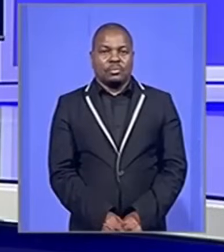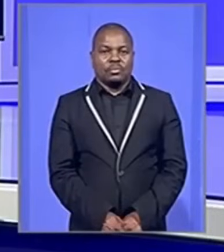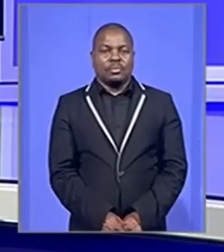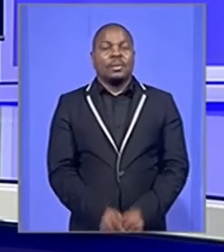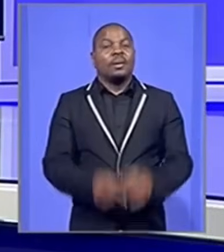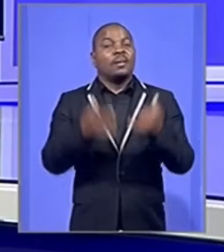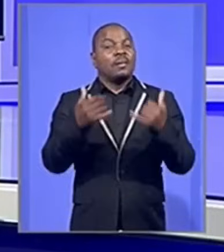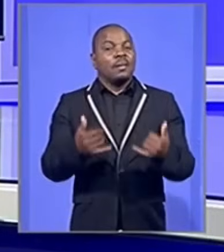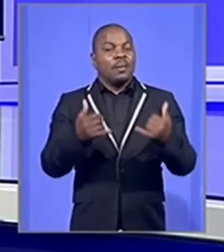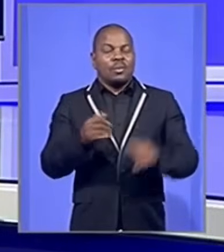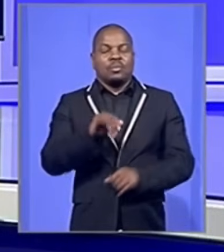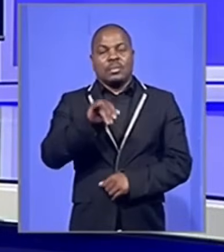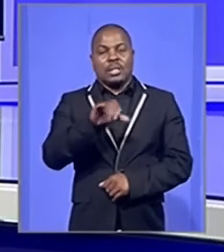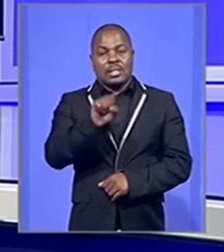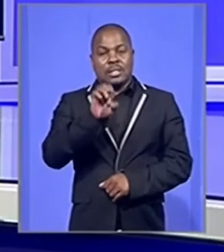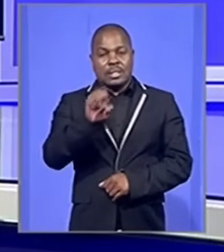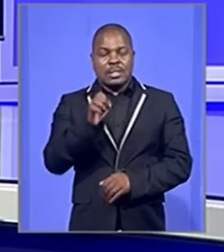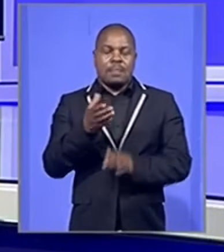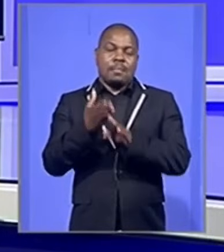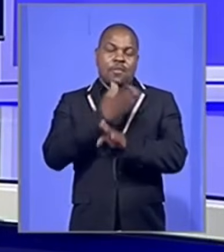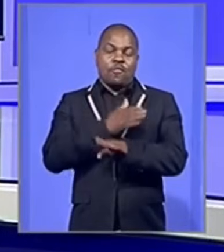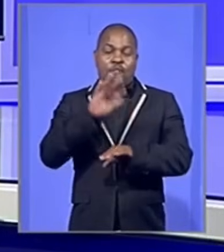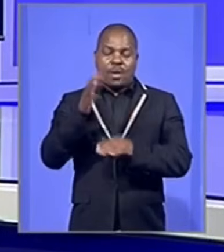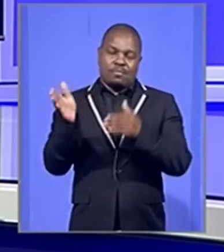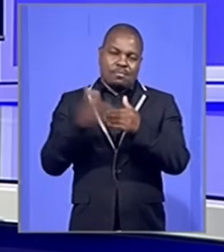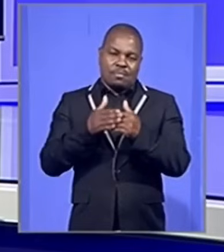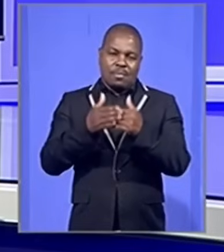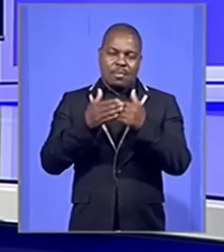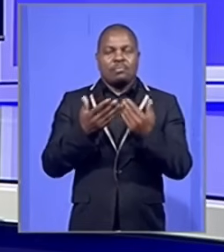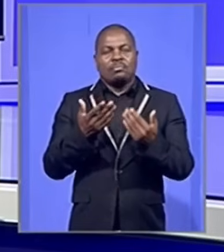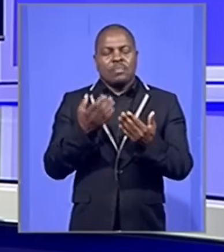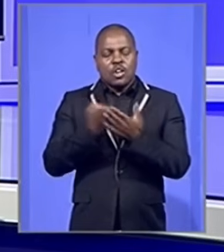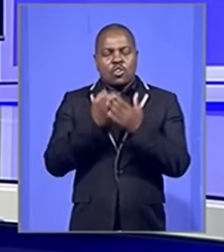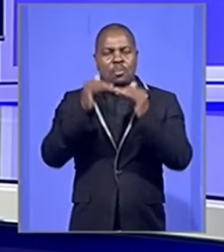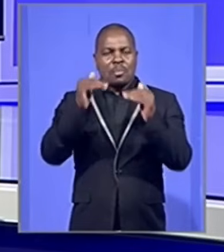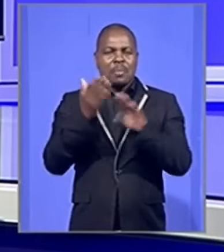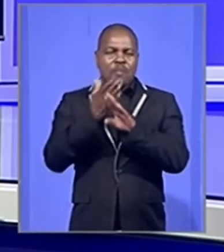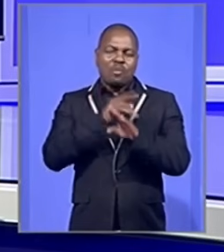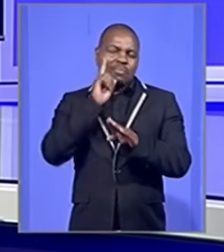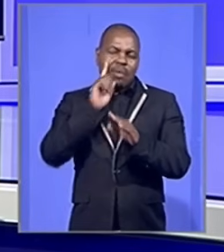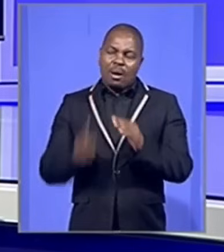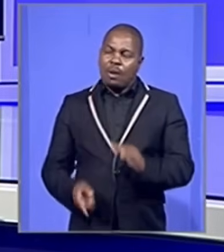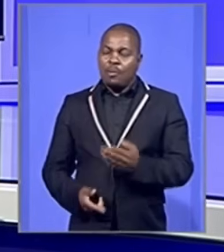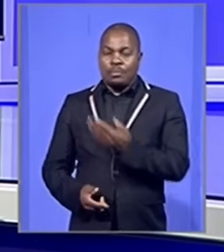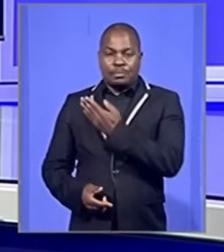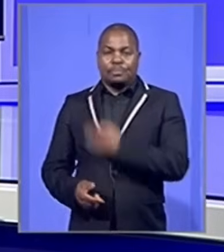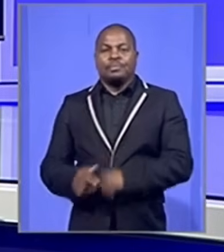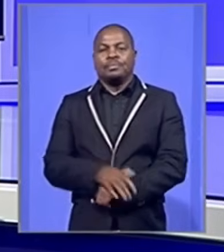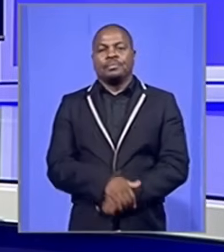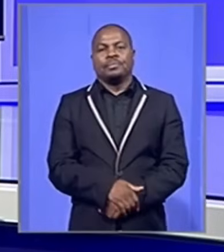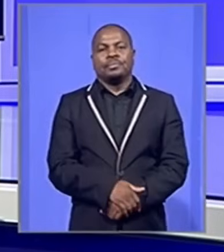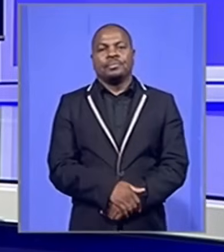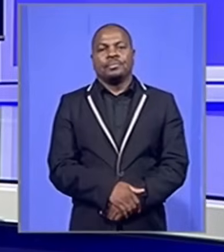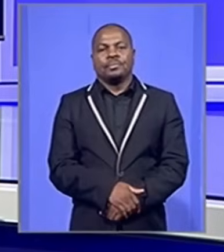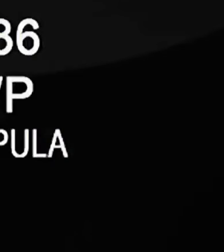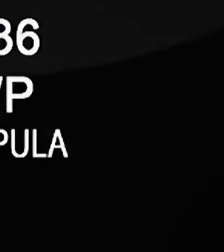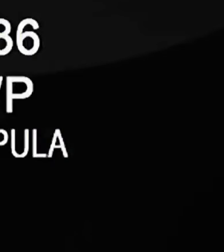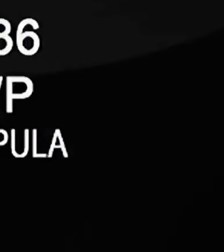Bjale a re boneng ka boripana gore mebaraka e be eme bjang ge JSE e tswalela pijana ka iri ya bohlano.